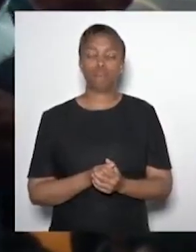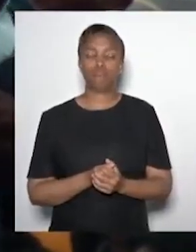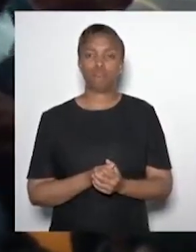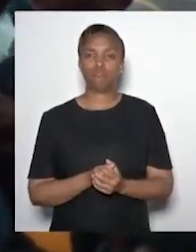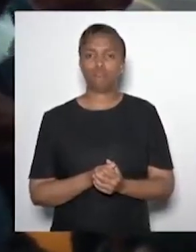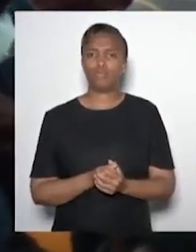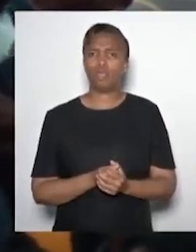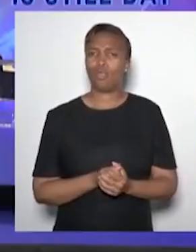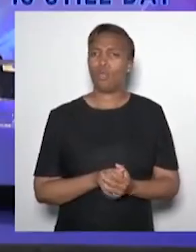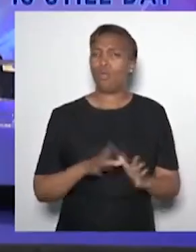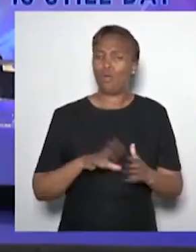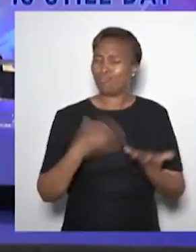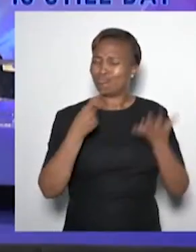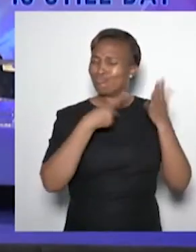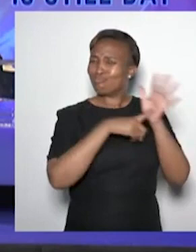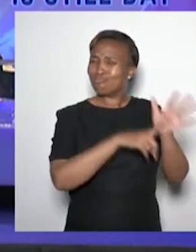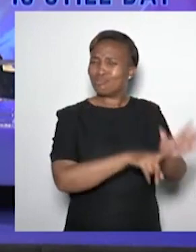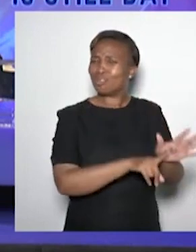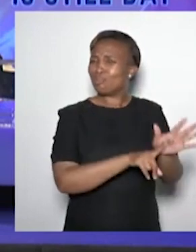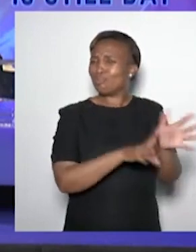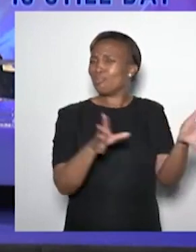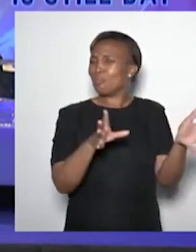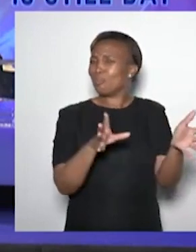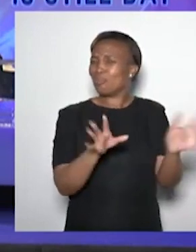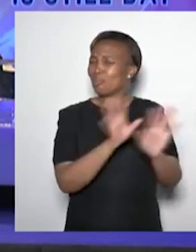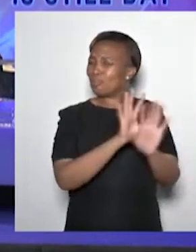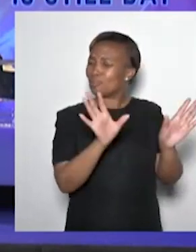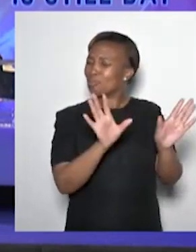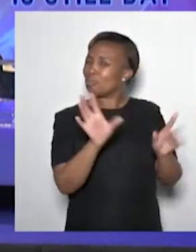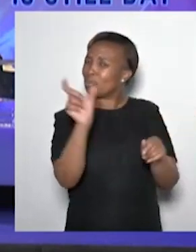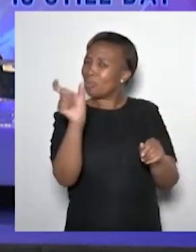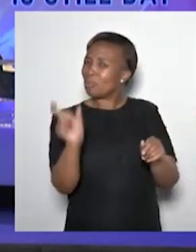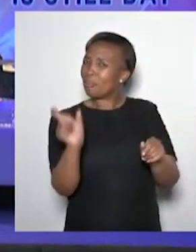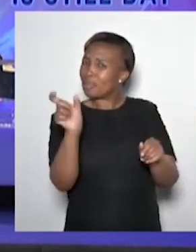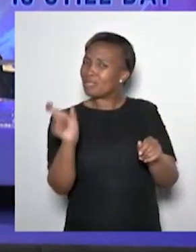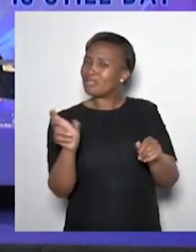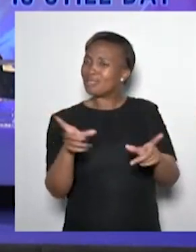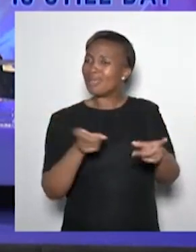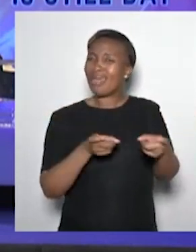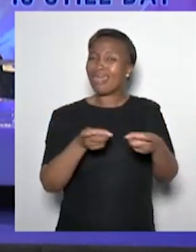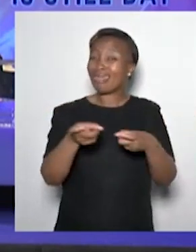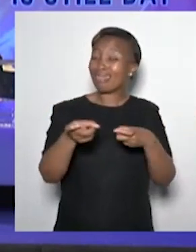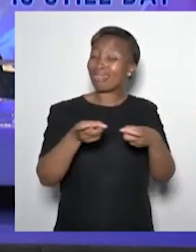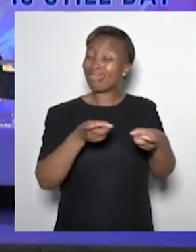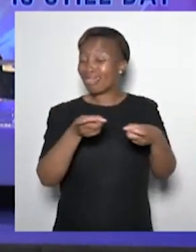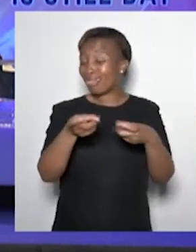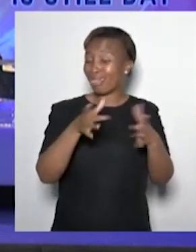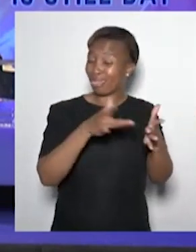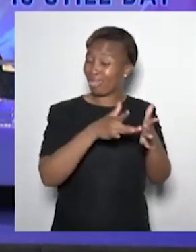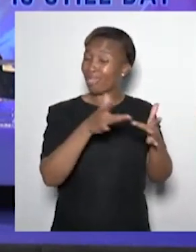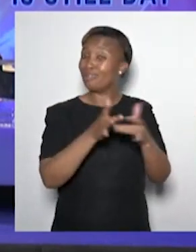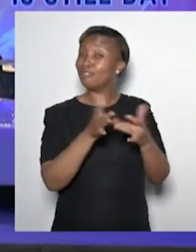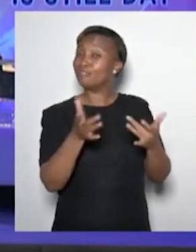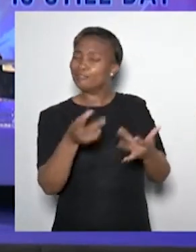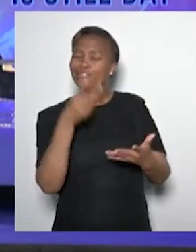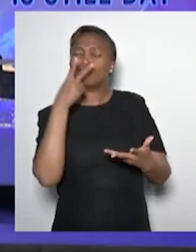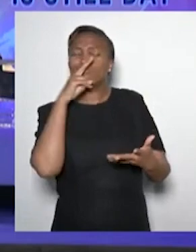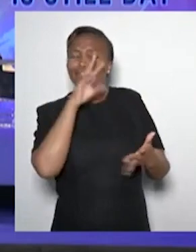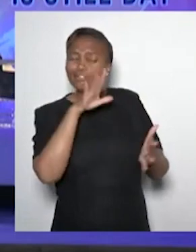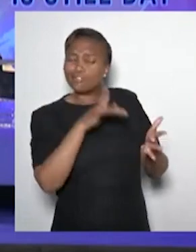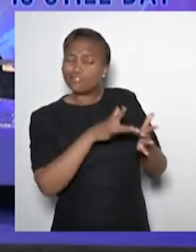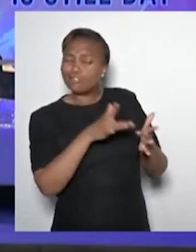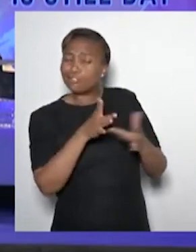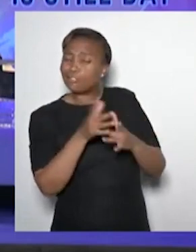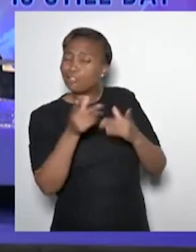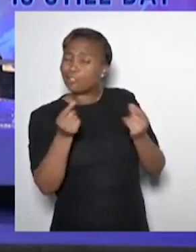And to prove or hauna mutu yaka regulating Jesu, bona gore Jesu o vaya jwang